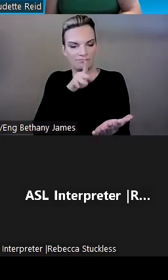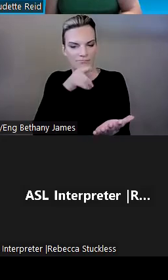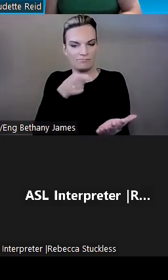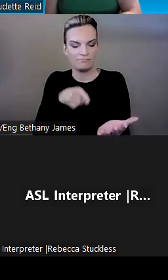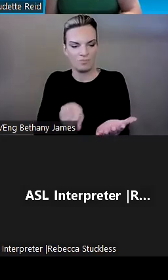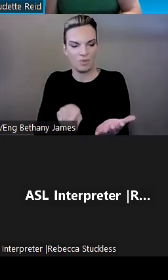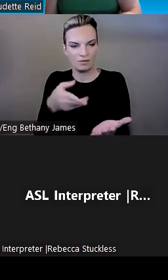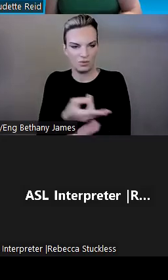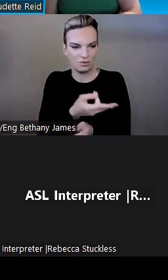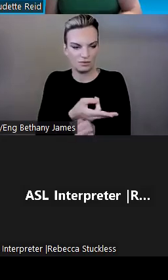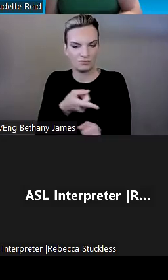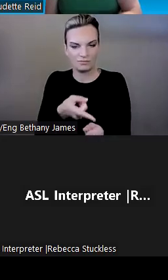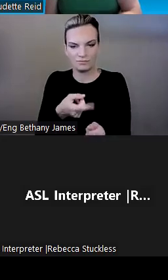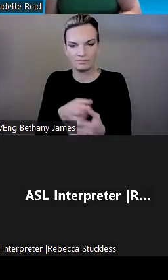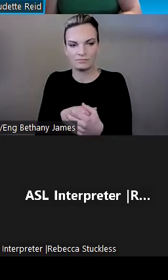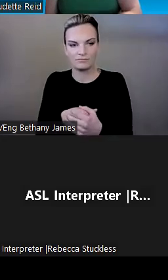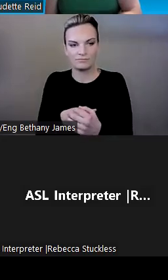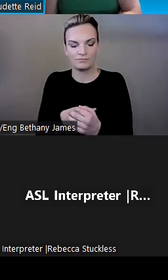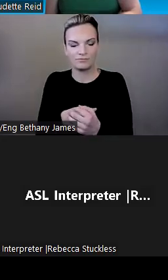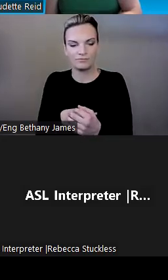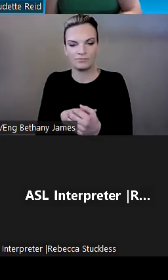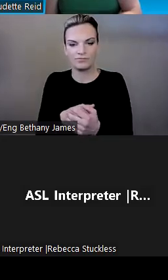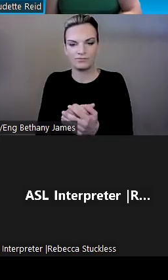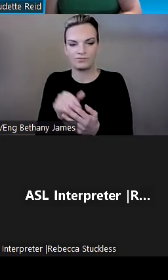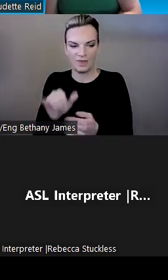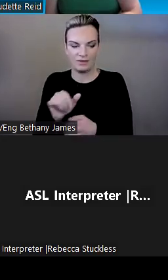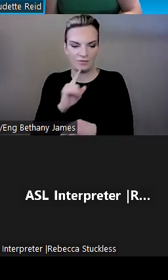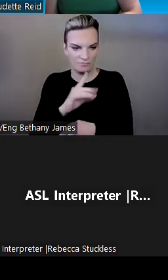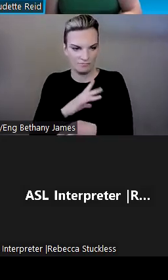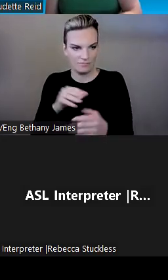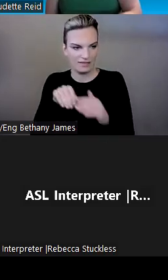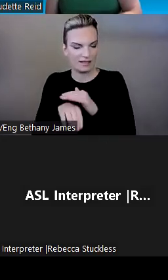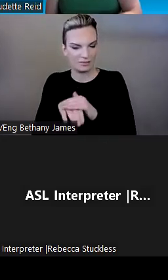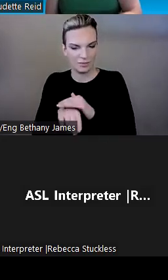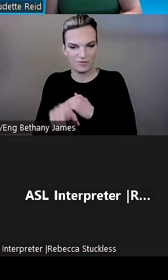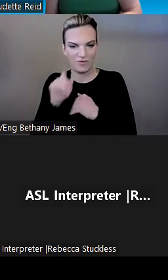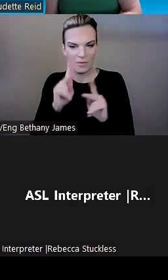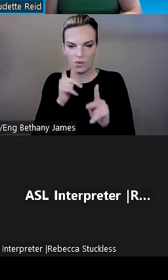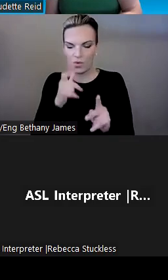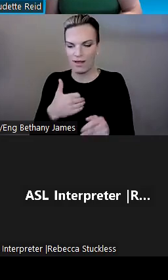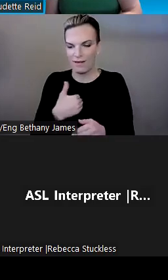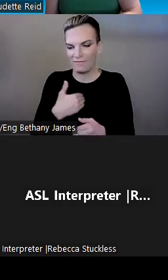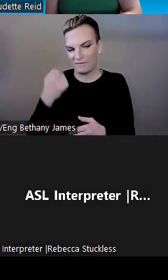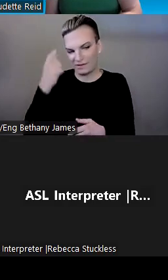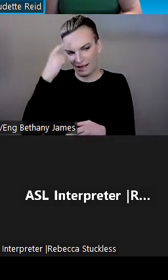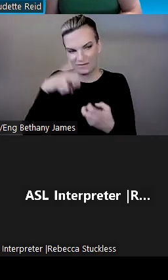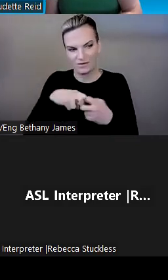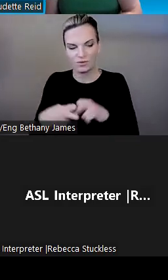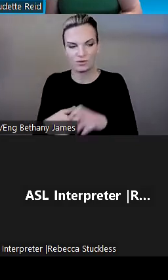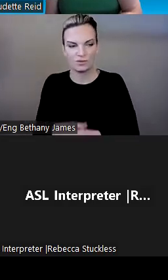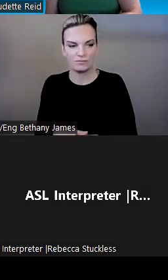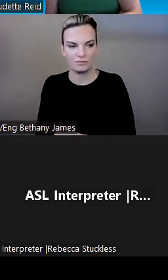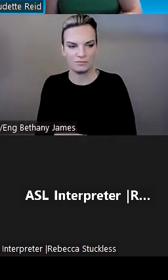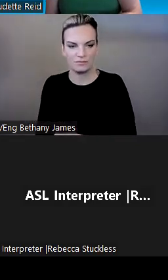that in Safari, which makes it much more accessible for people who have cognitive issues.